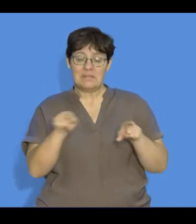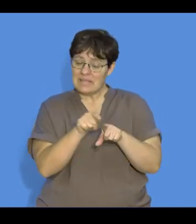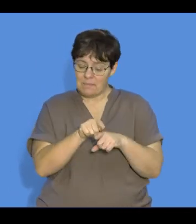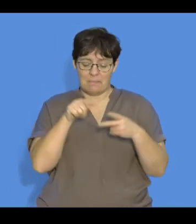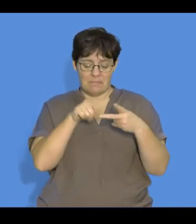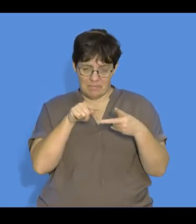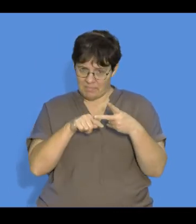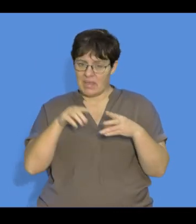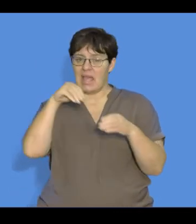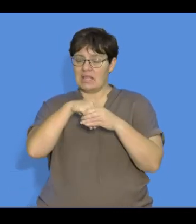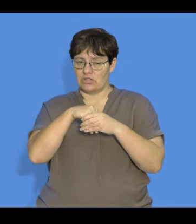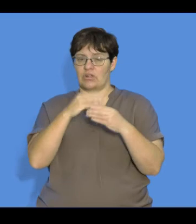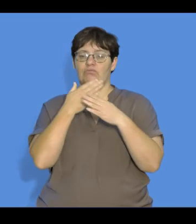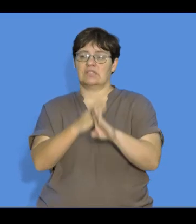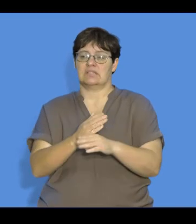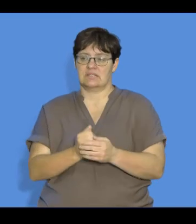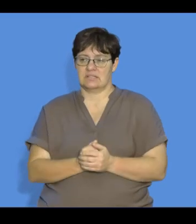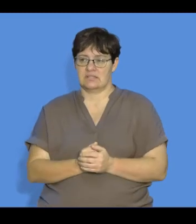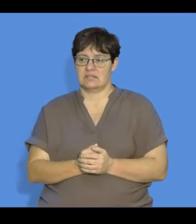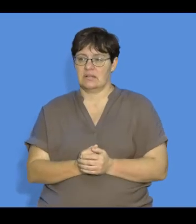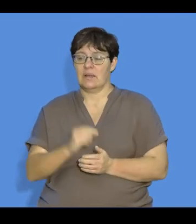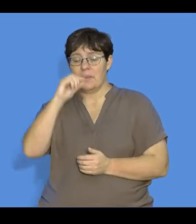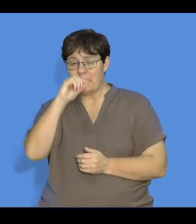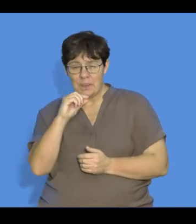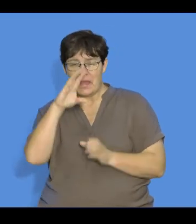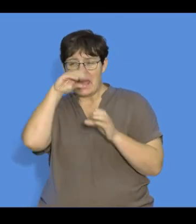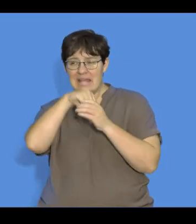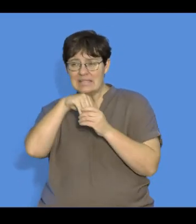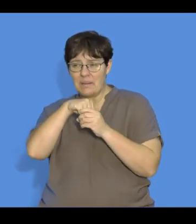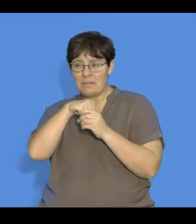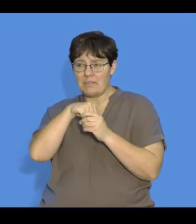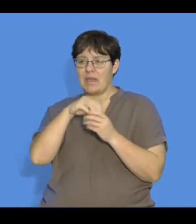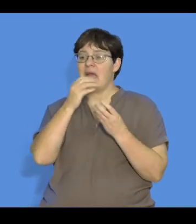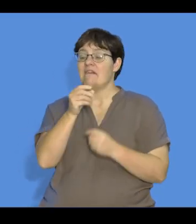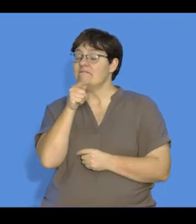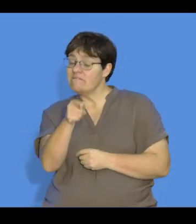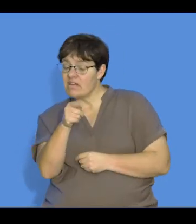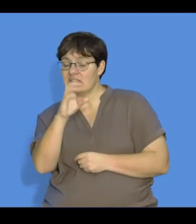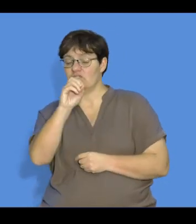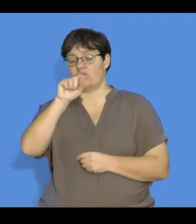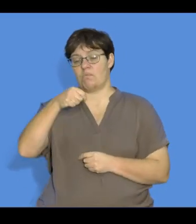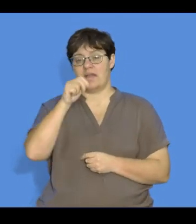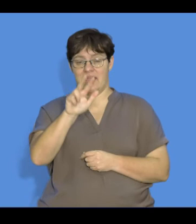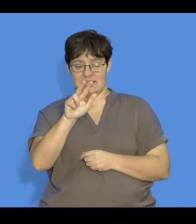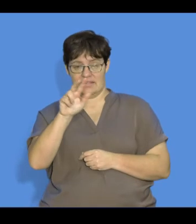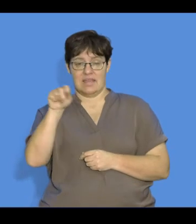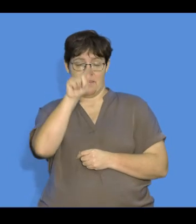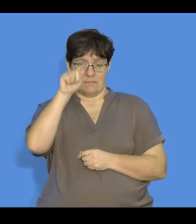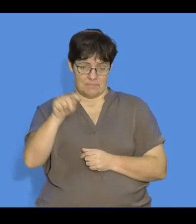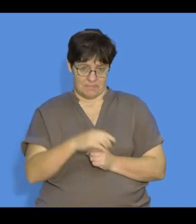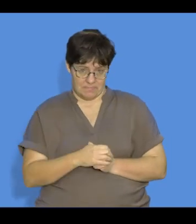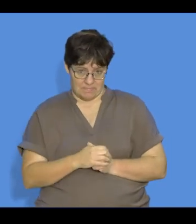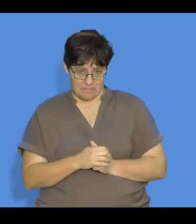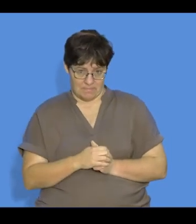has an internal resistance. So that small resistor inside the battery has a magnitude of 0.8